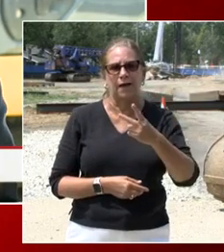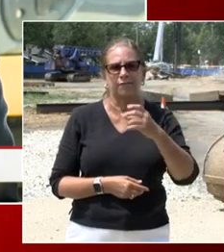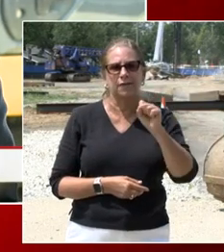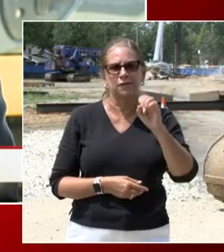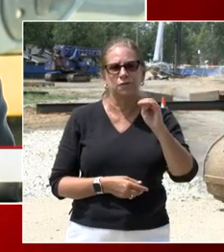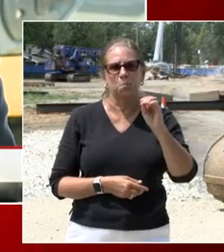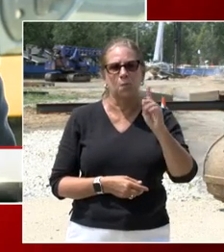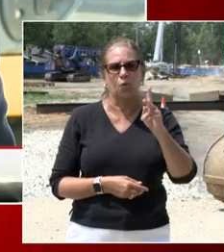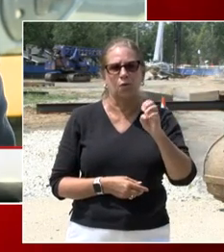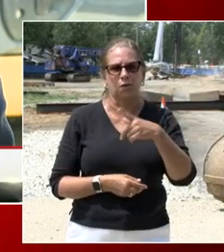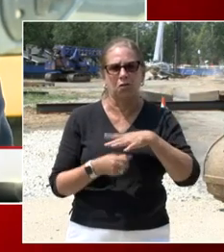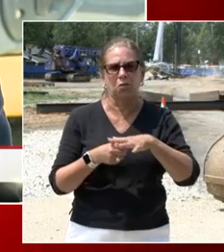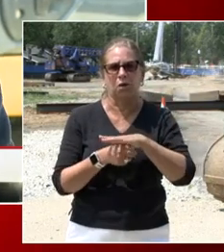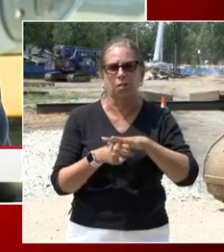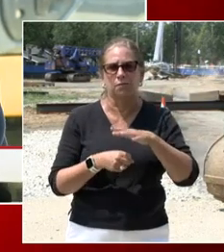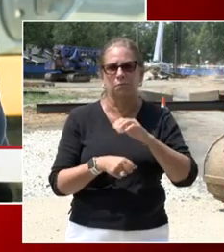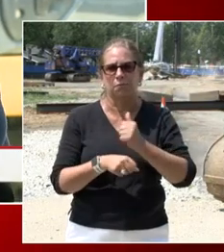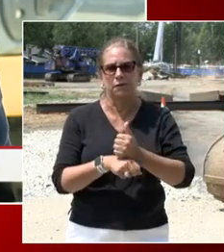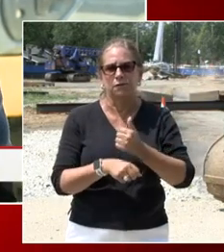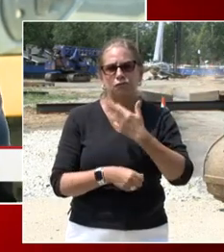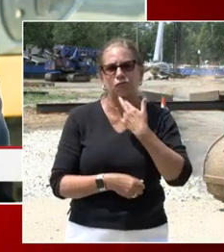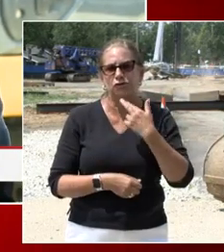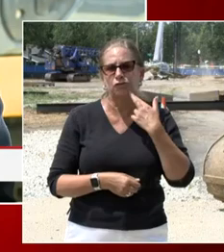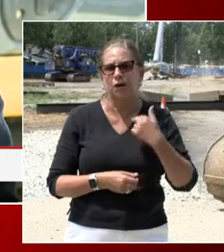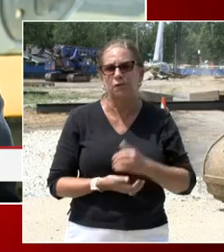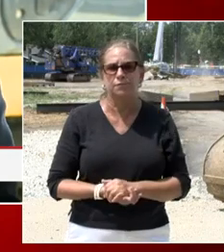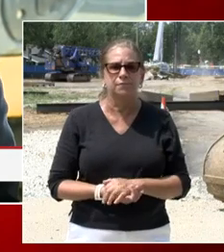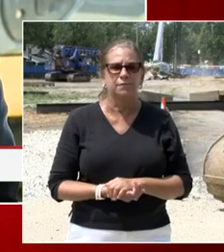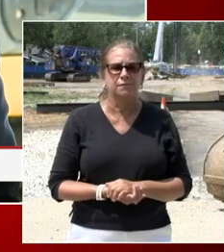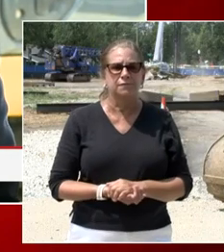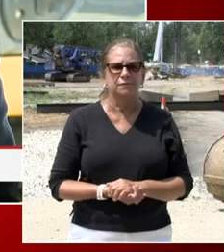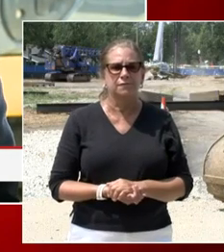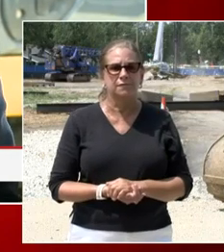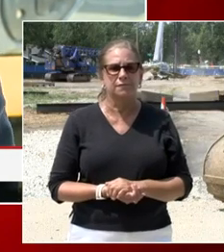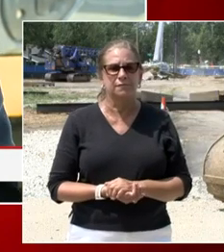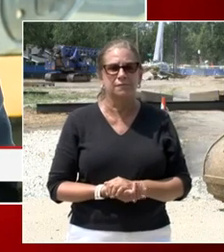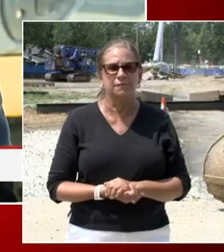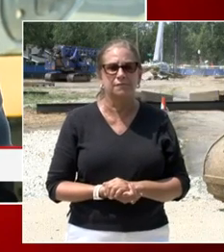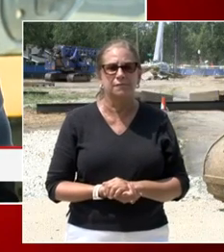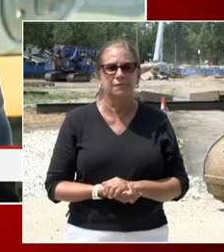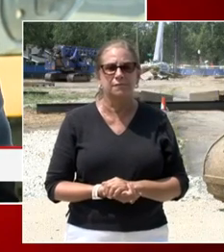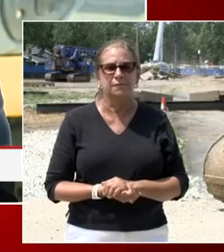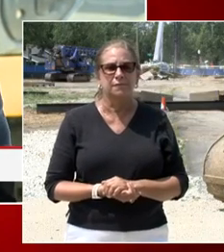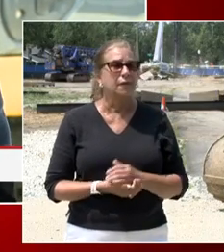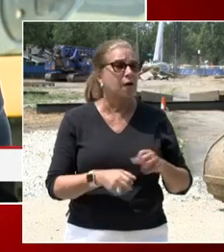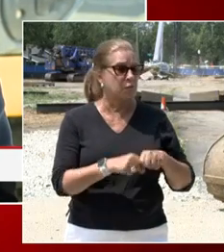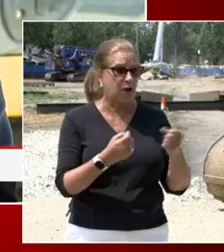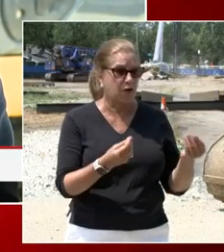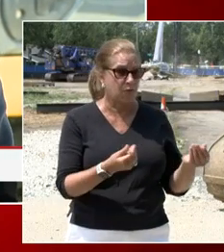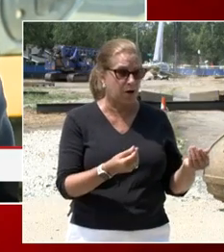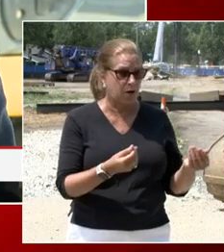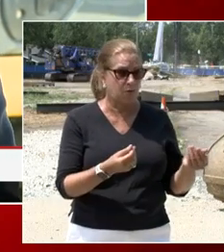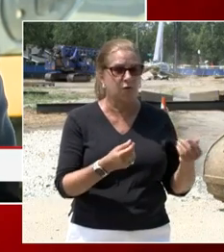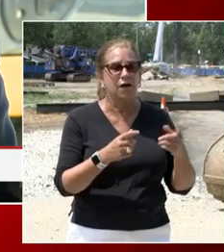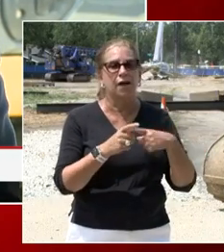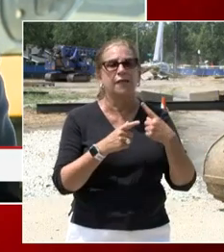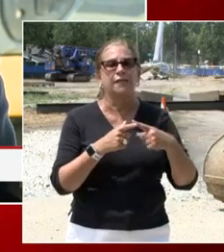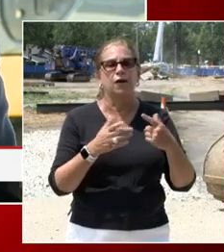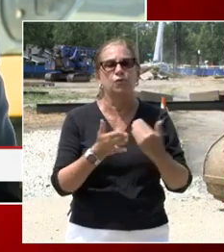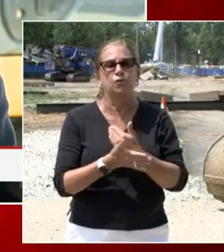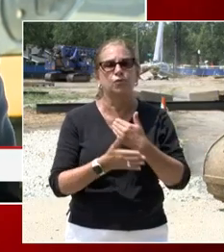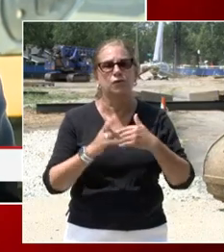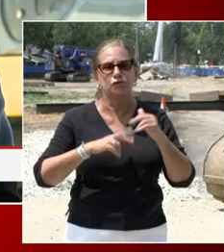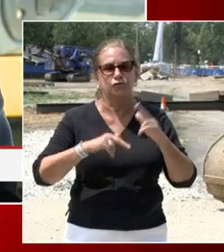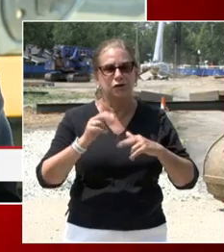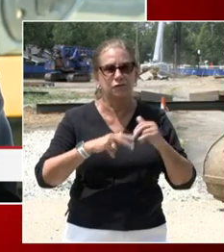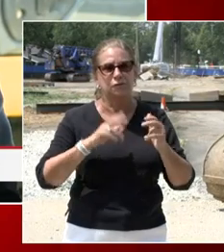start of new construction. But when we break ground, we also bring something new to our communities. We innovate, and we envision great